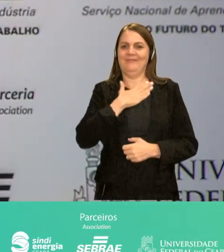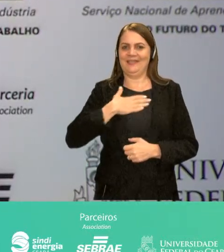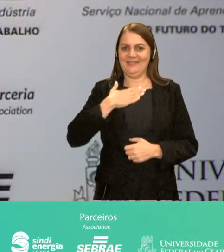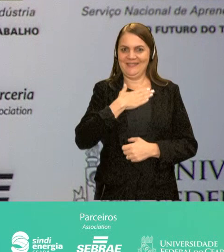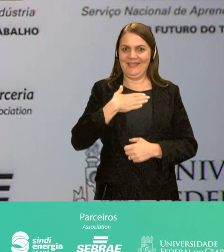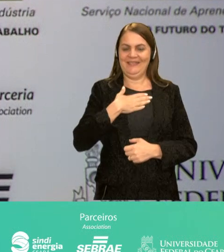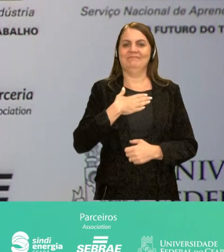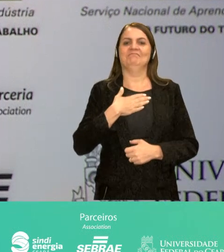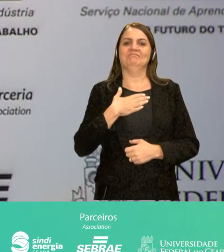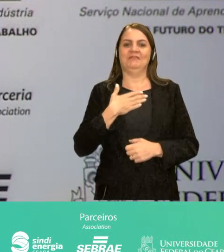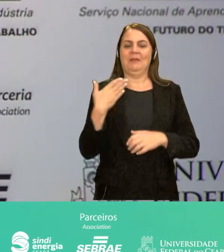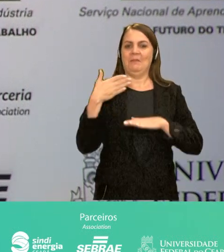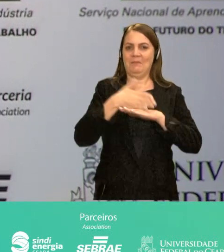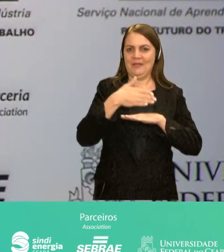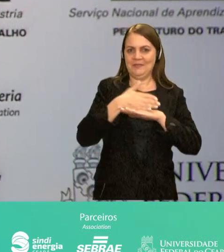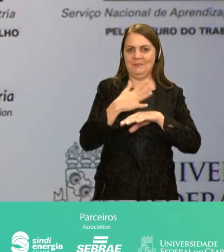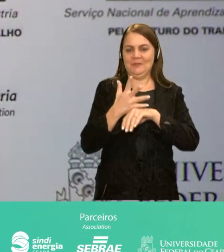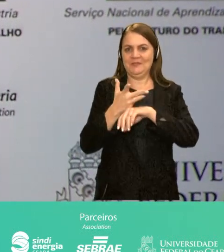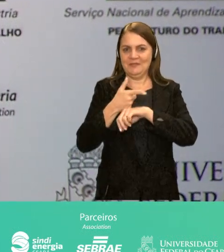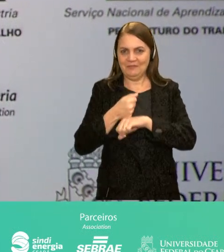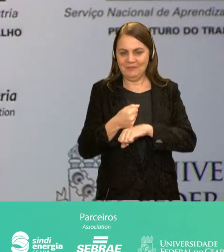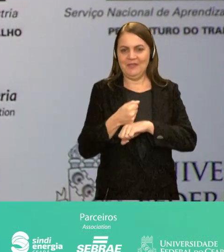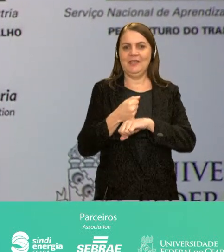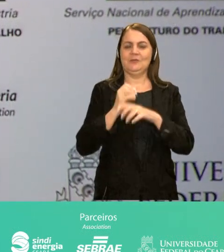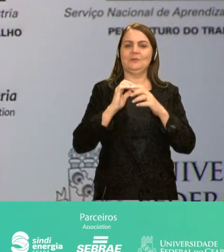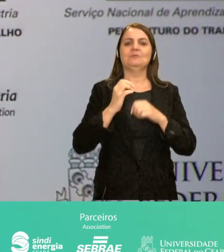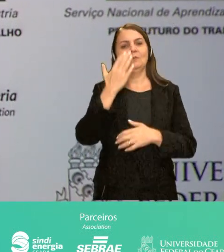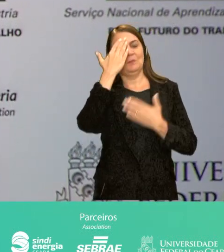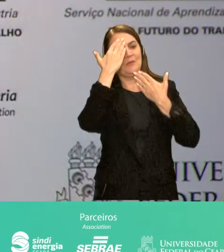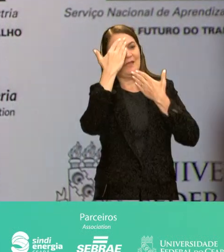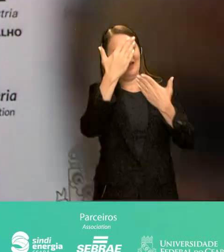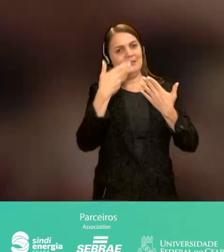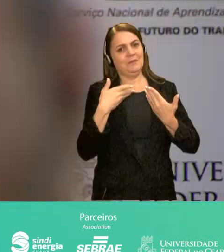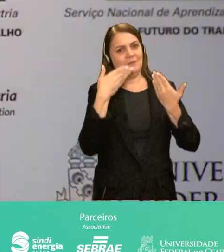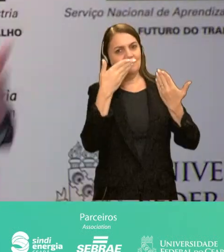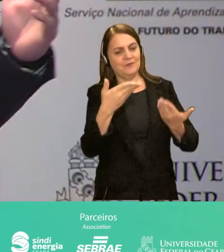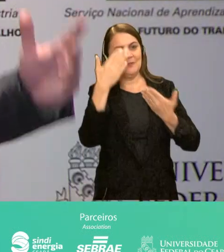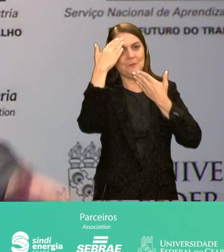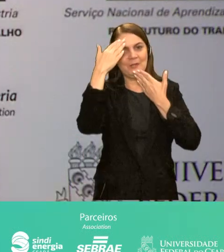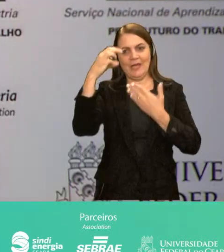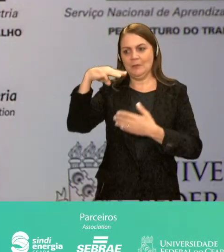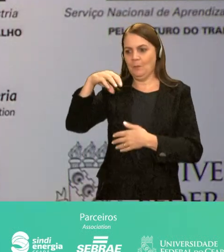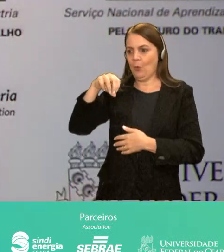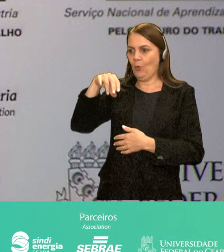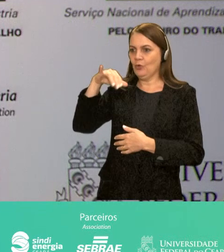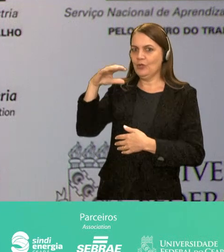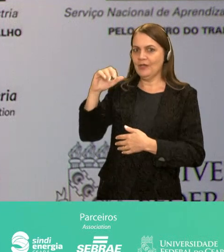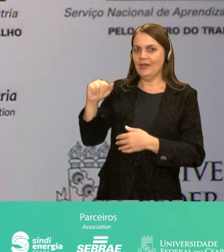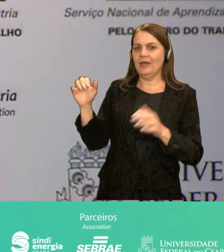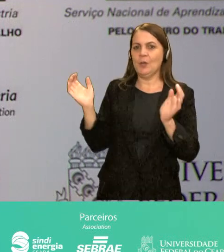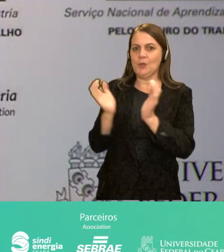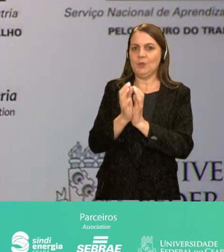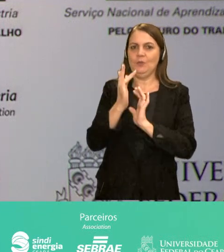here. Thank you, everyone, for your presence. Thank you, Fiec, Monica, for your invitation. It's a fantastic event.